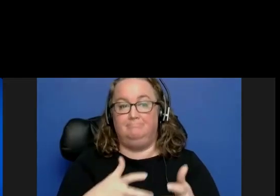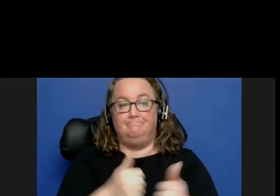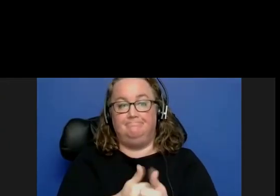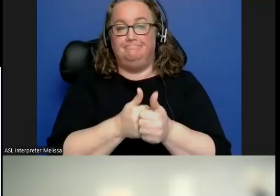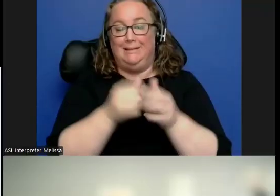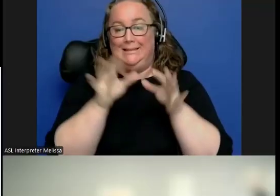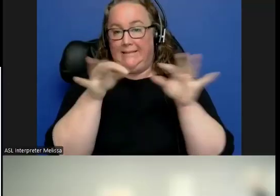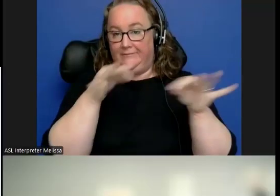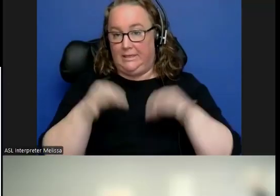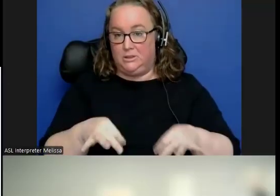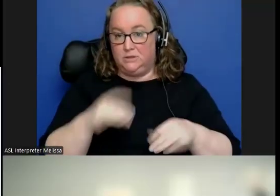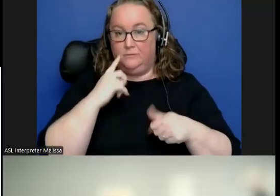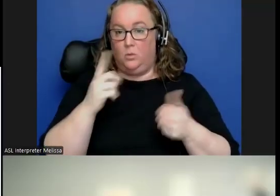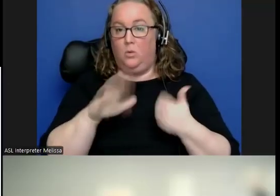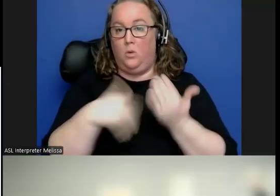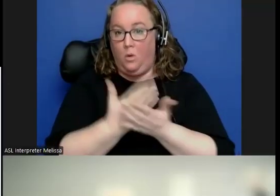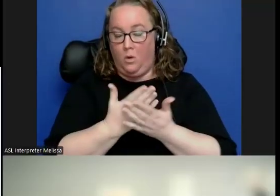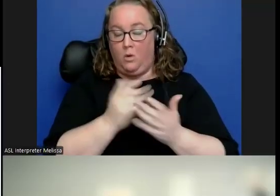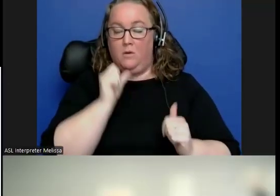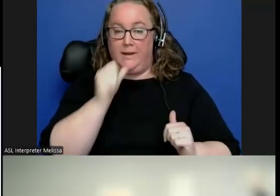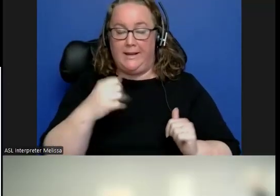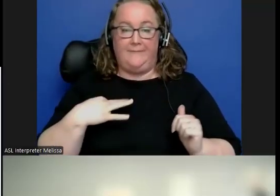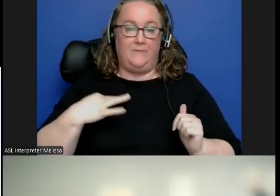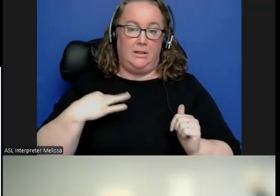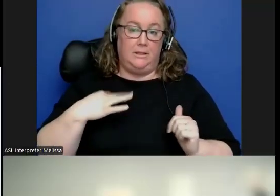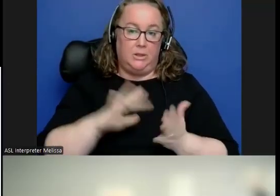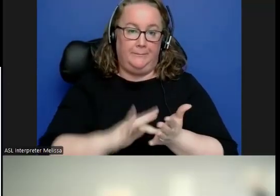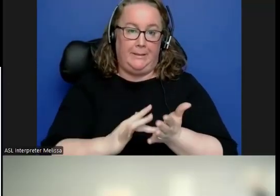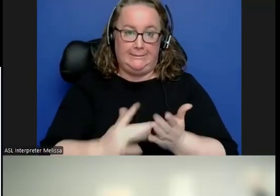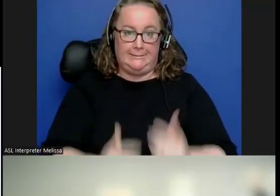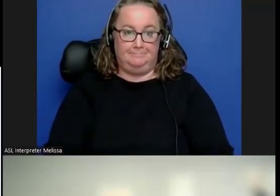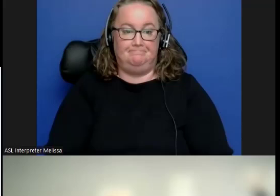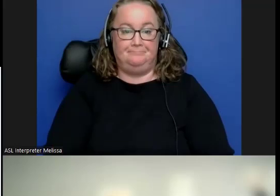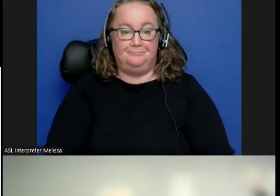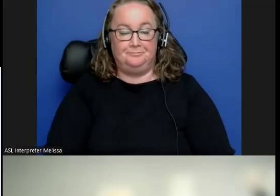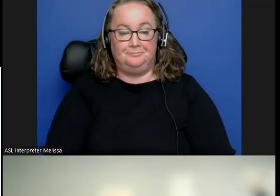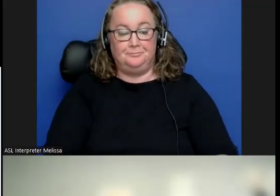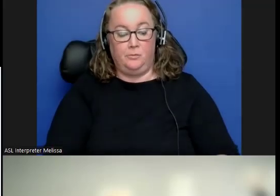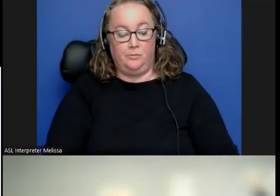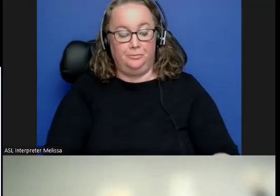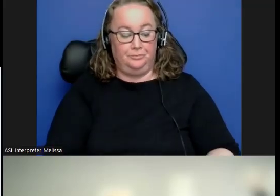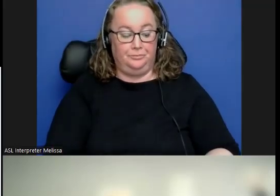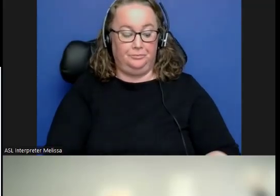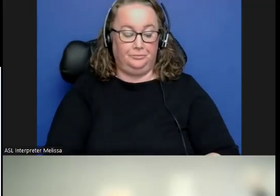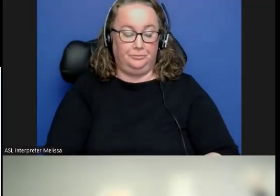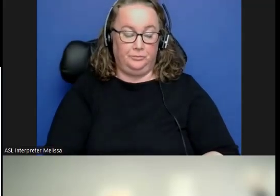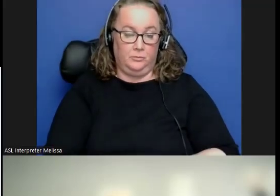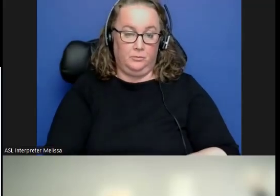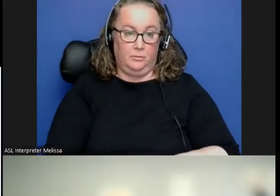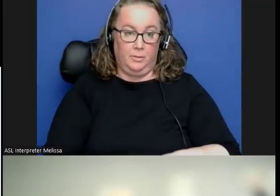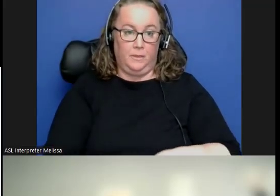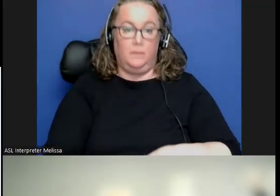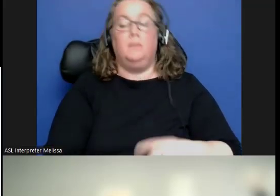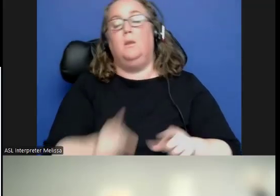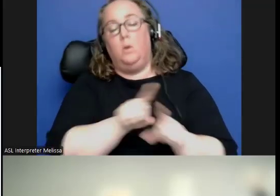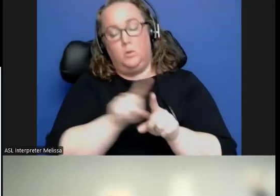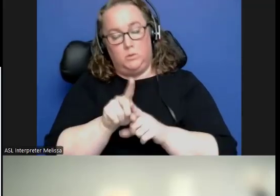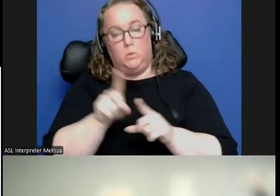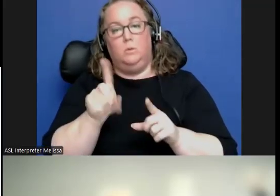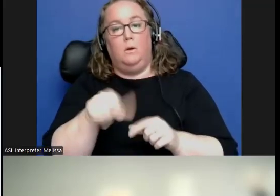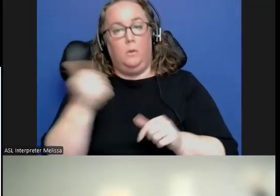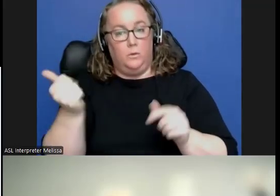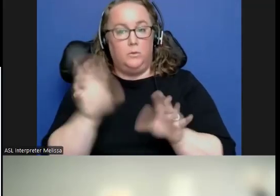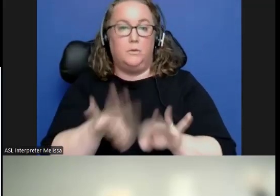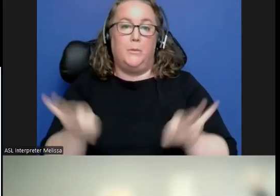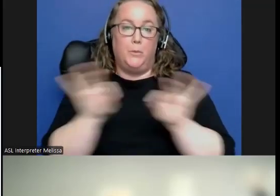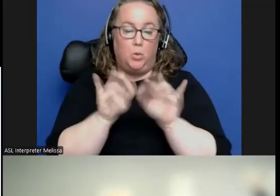to all forms of involuntary medication. And other important language changes